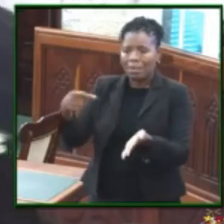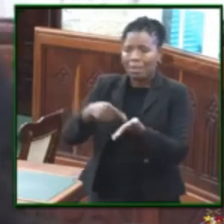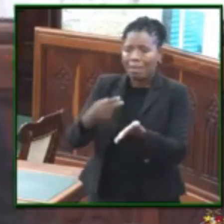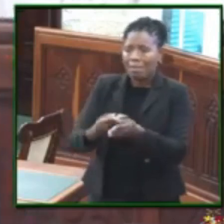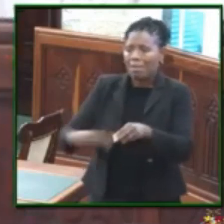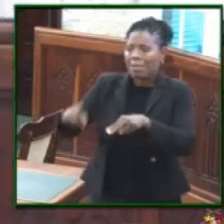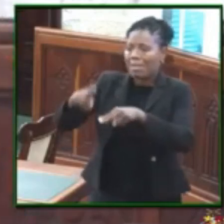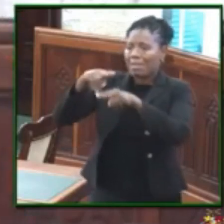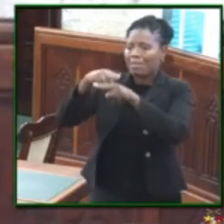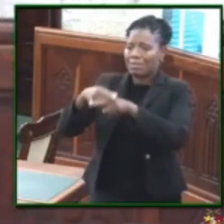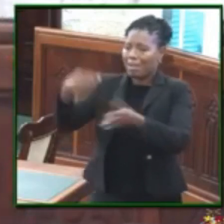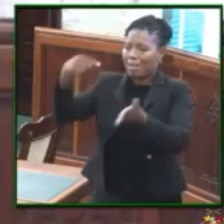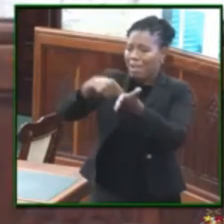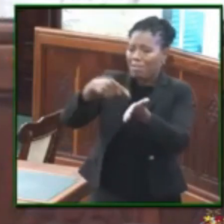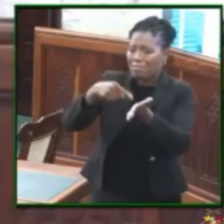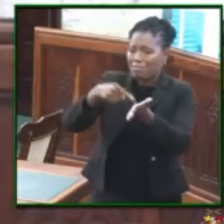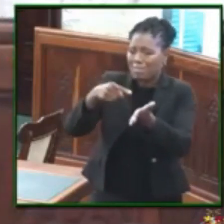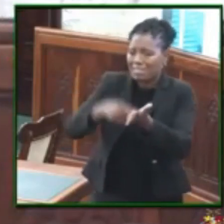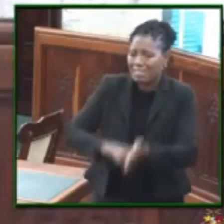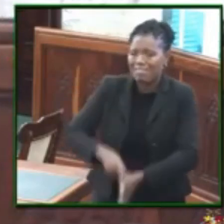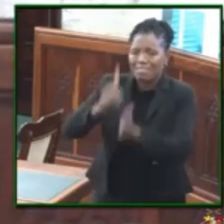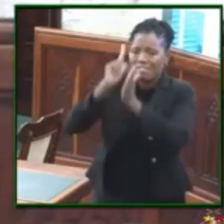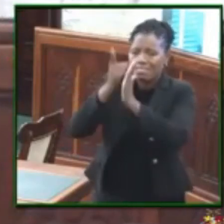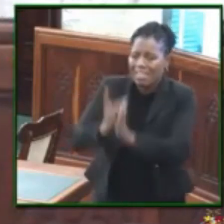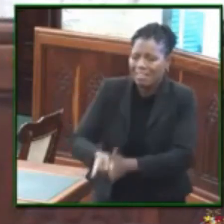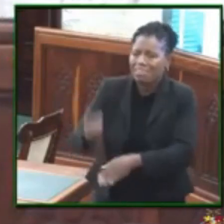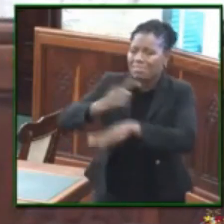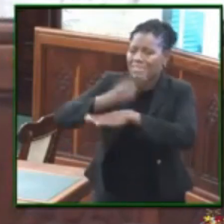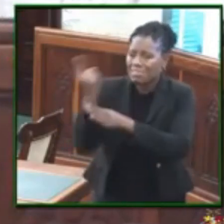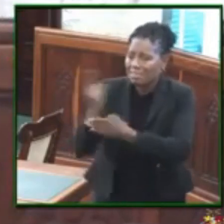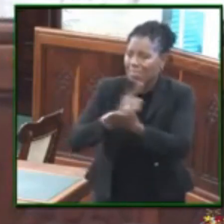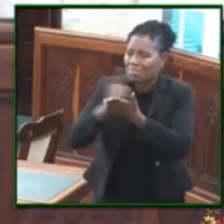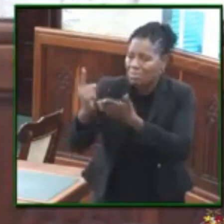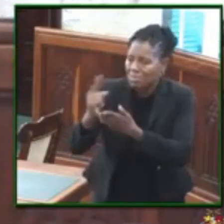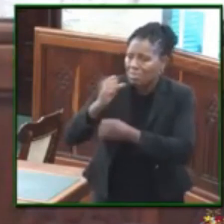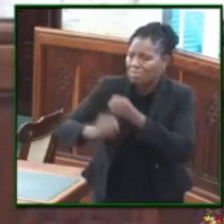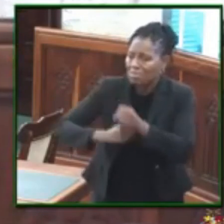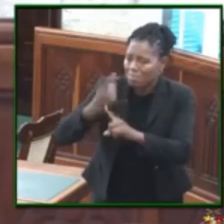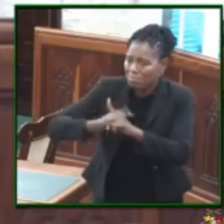debt every second of every day, of every week, of every month.